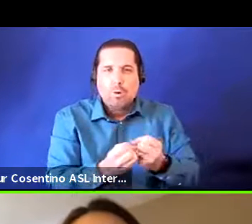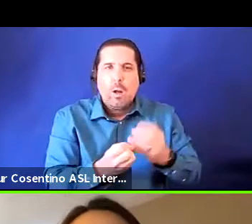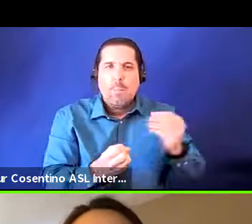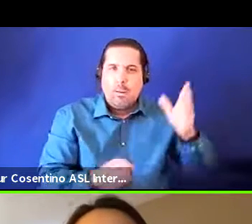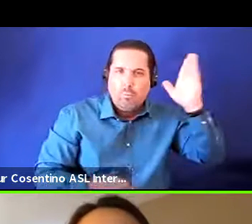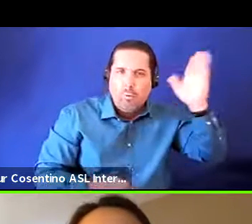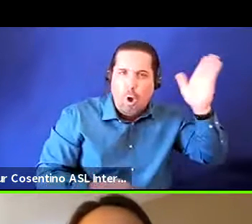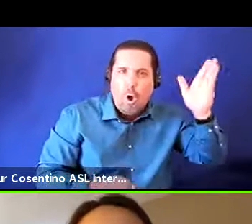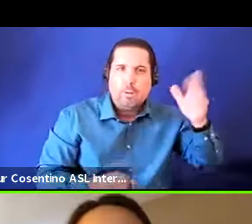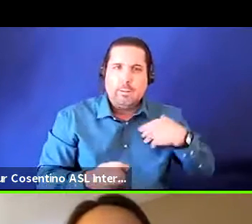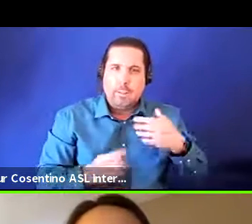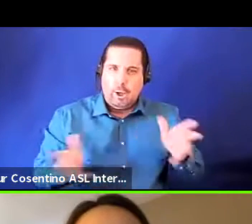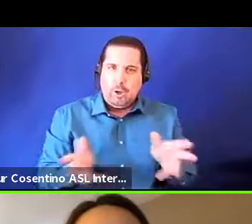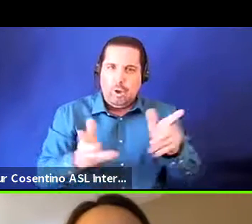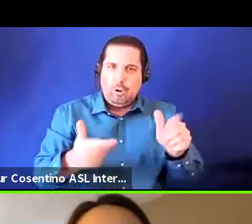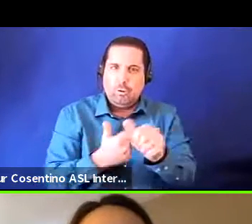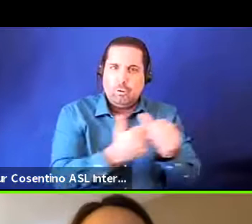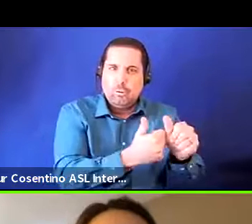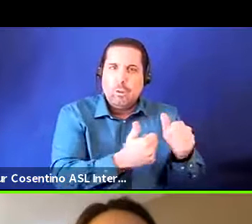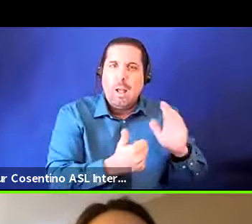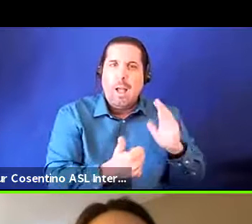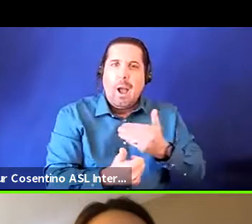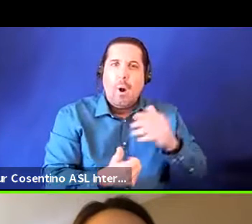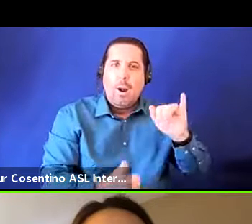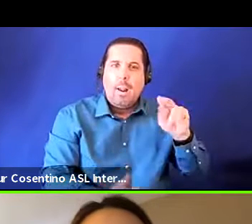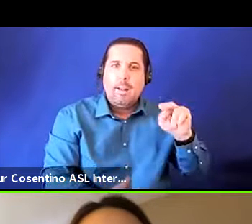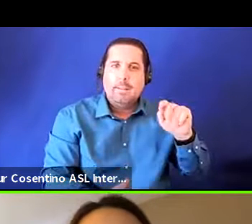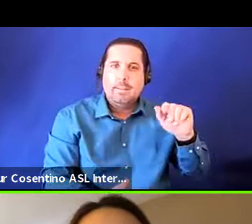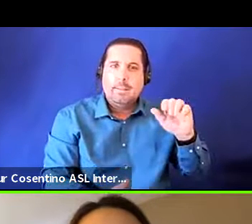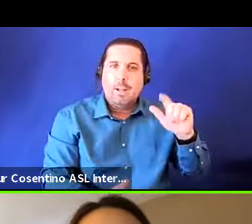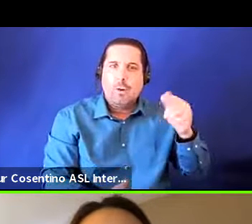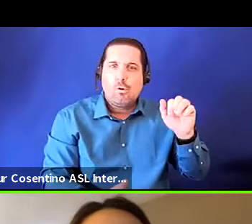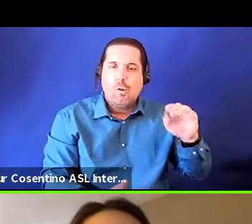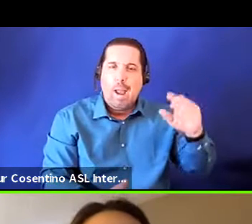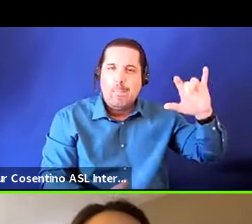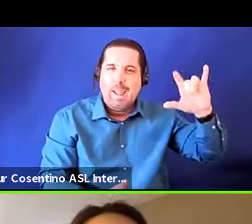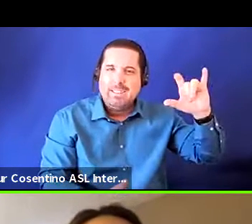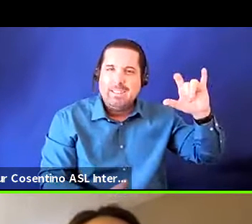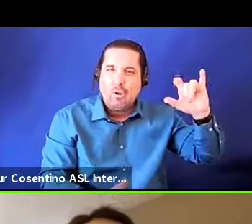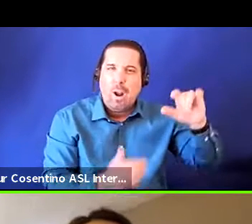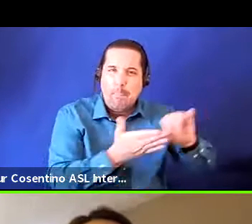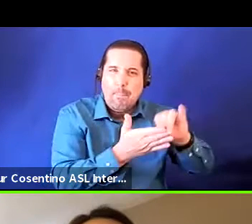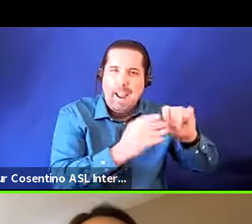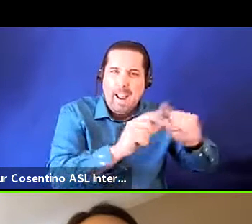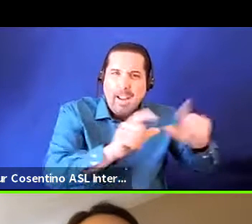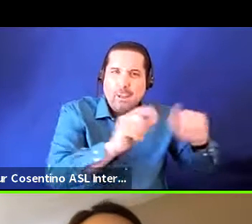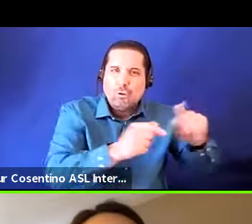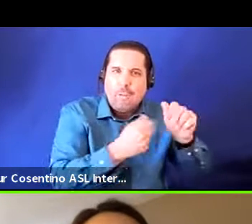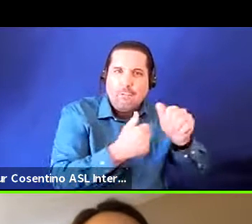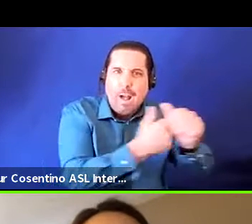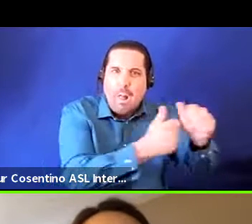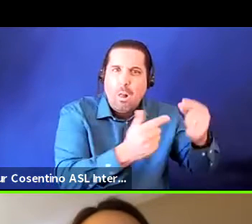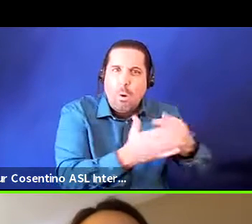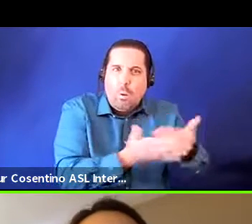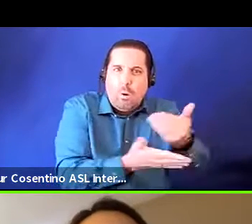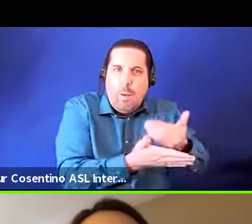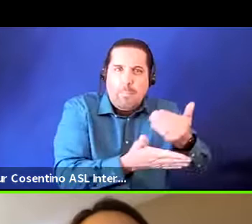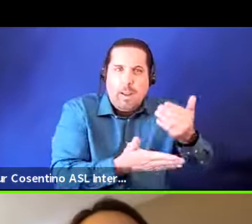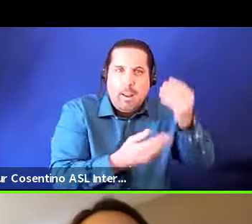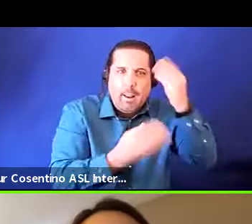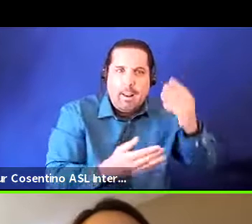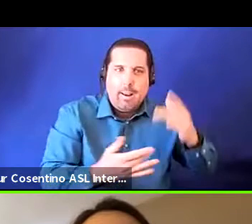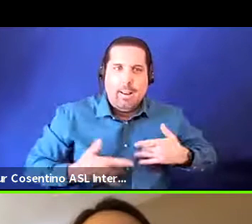encourage you to follow our Instagram page or our website to stay up to date about our events. Now, this specific panel, What